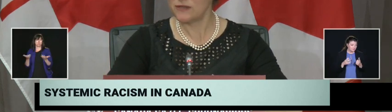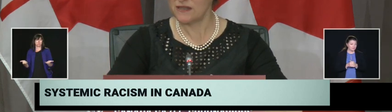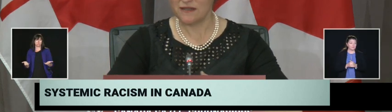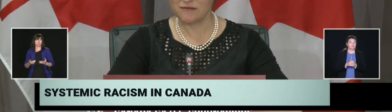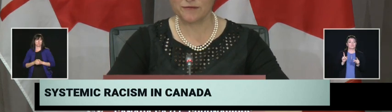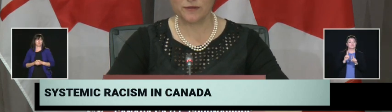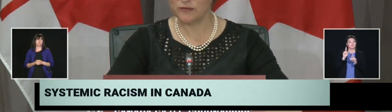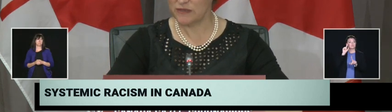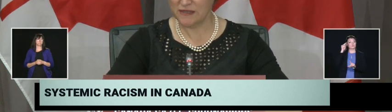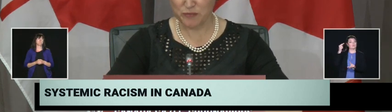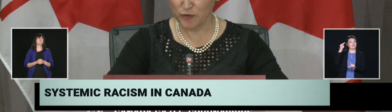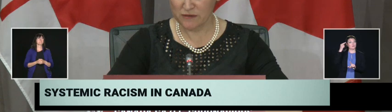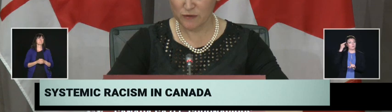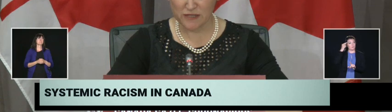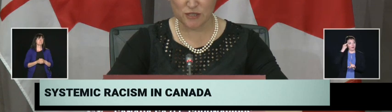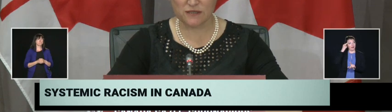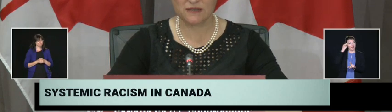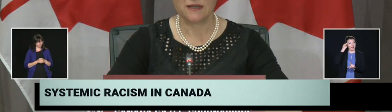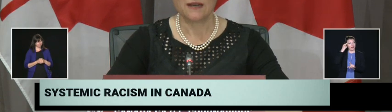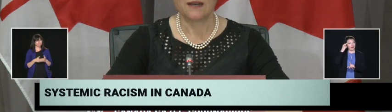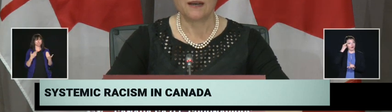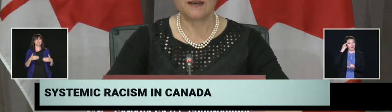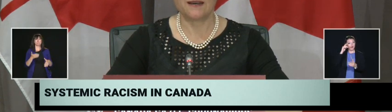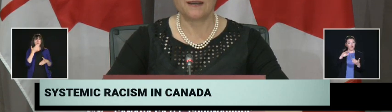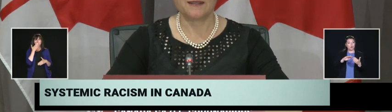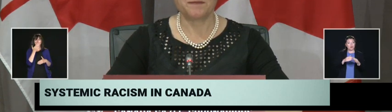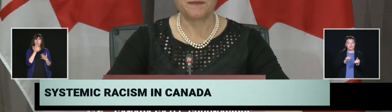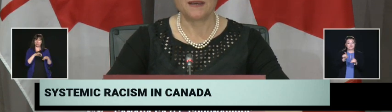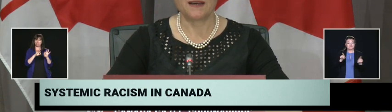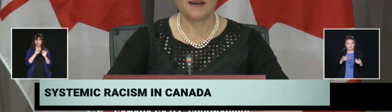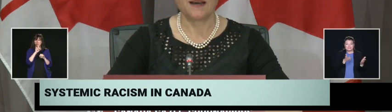Thank you again for the really important question.